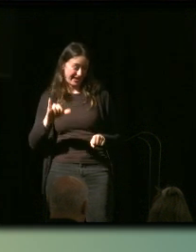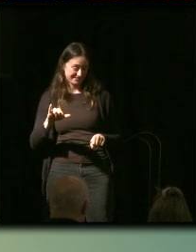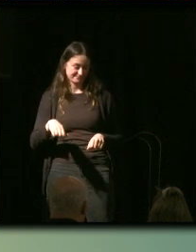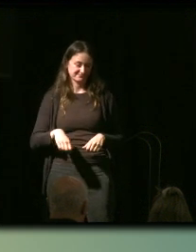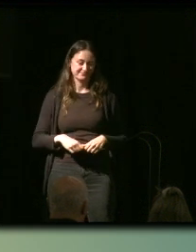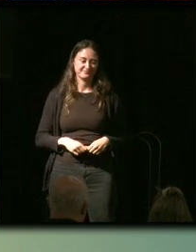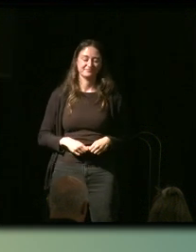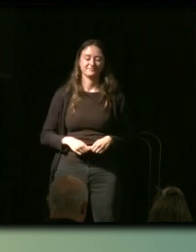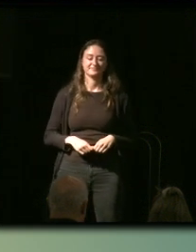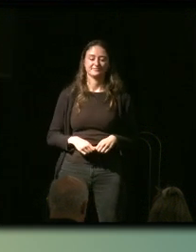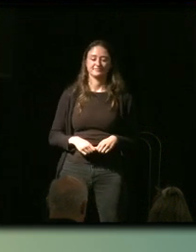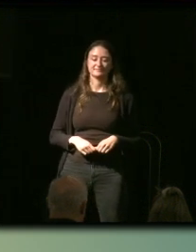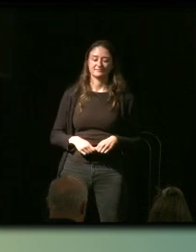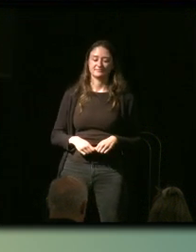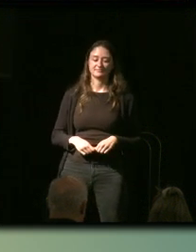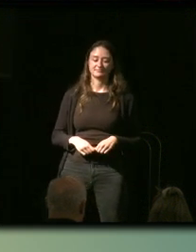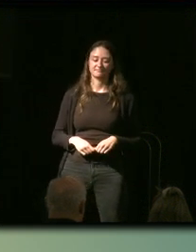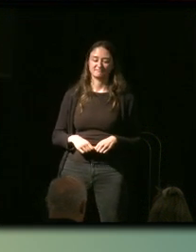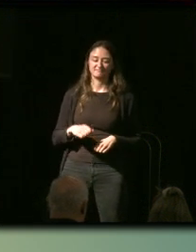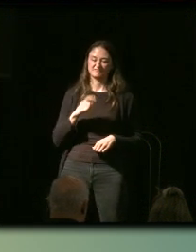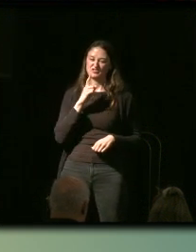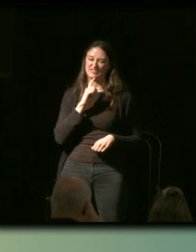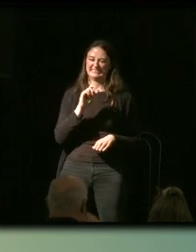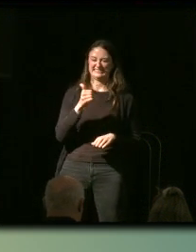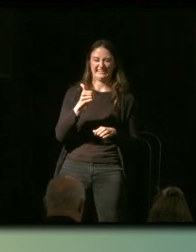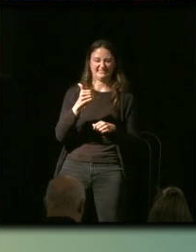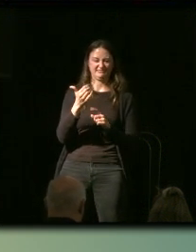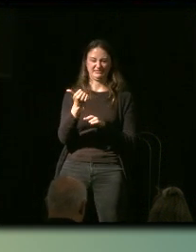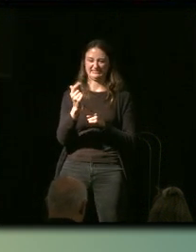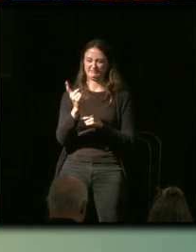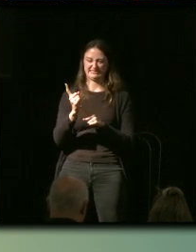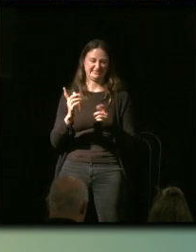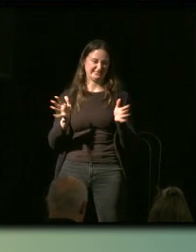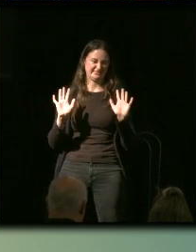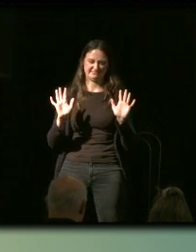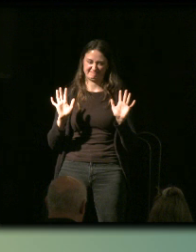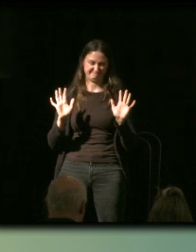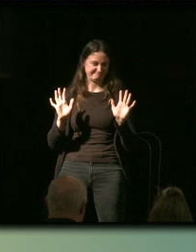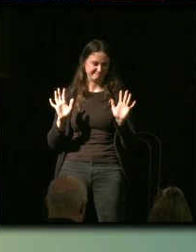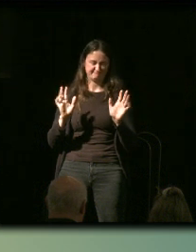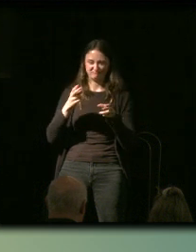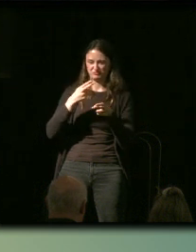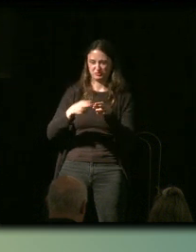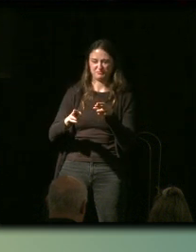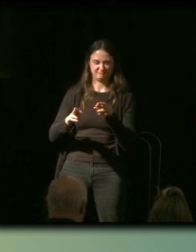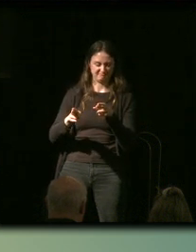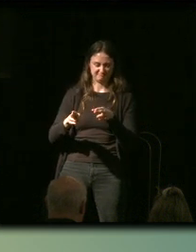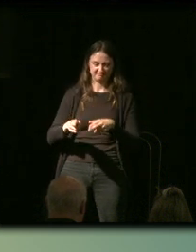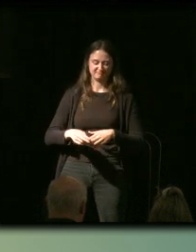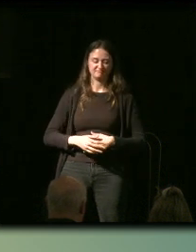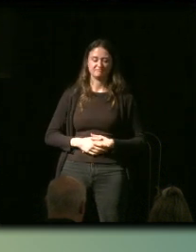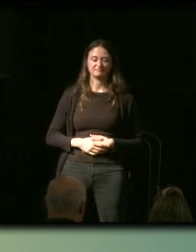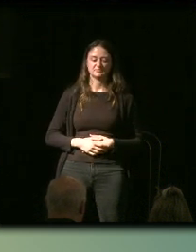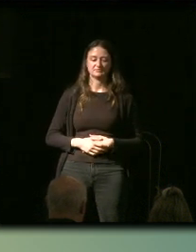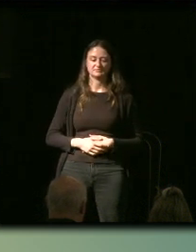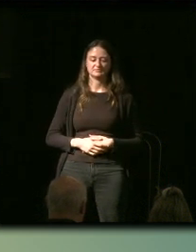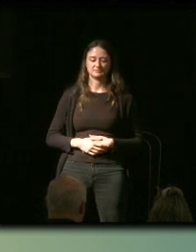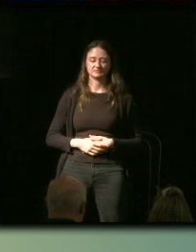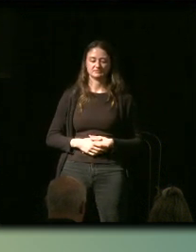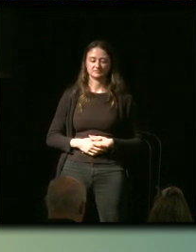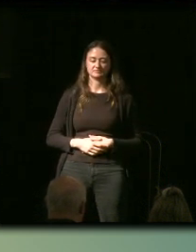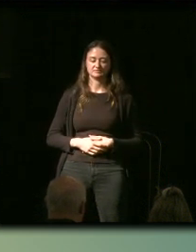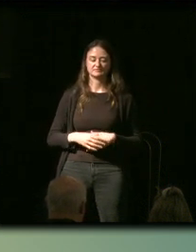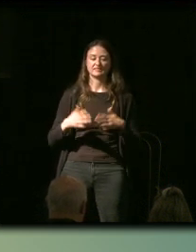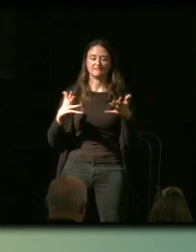then that takes about 10 to 15 minutes, the actual testing part. And then we do a